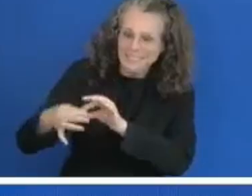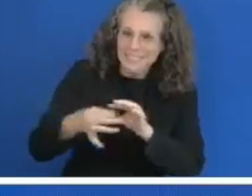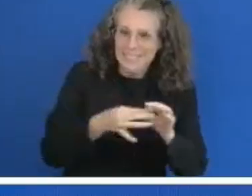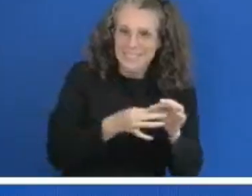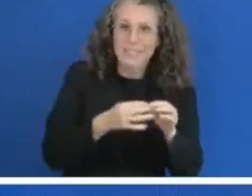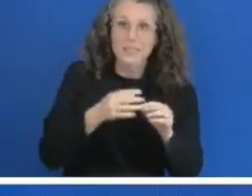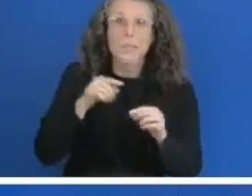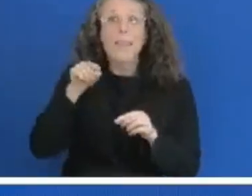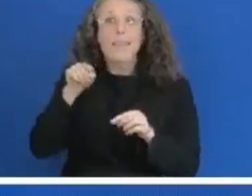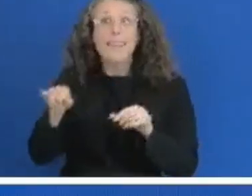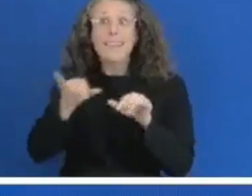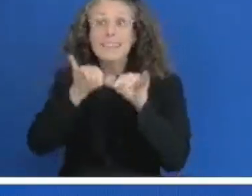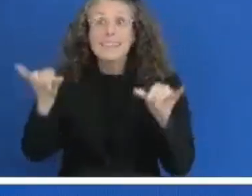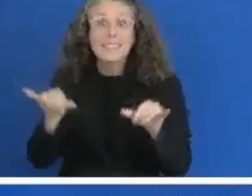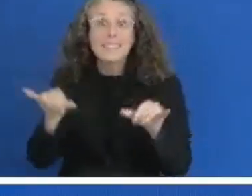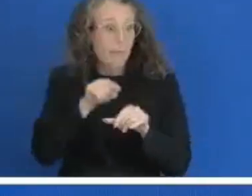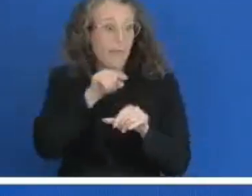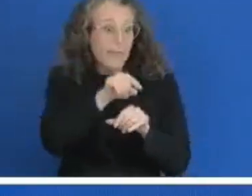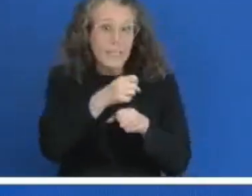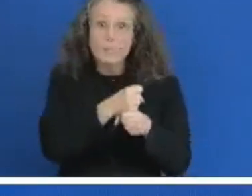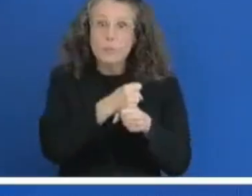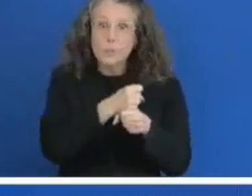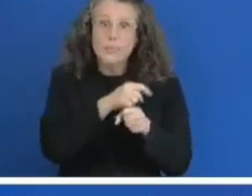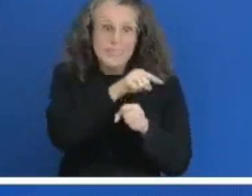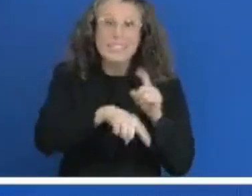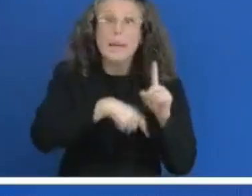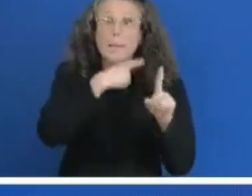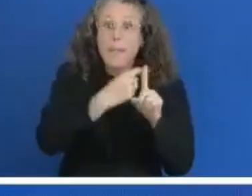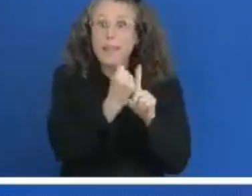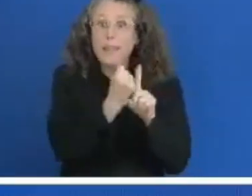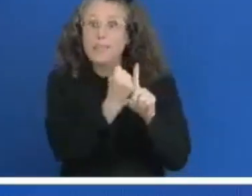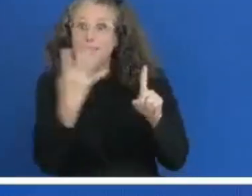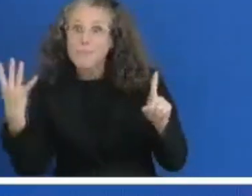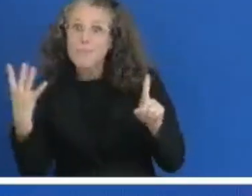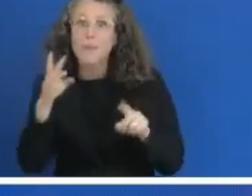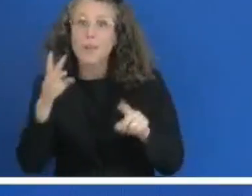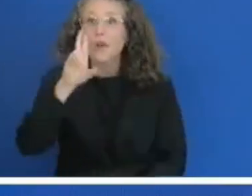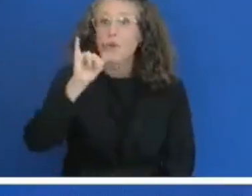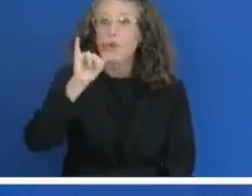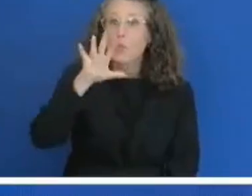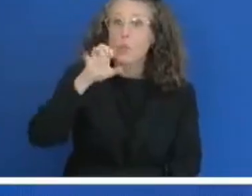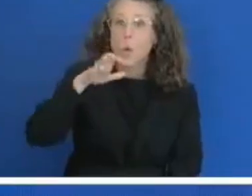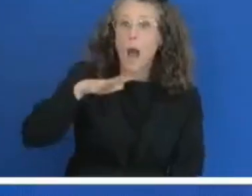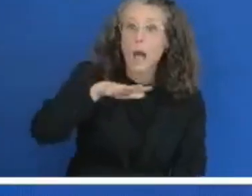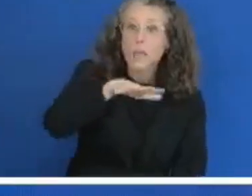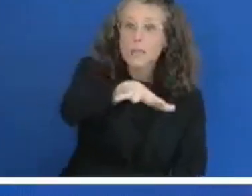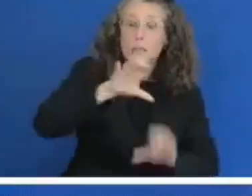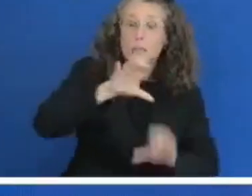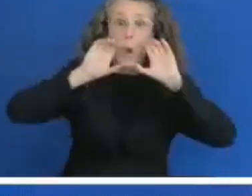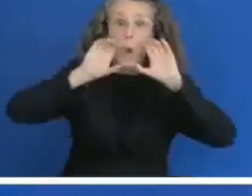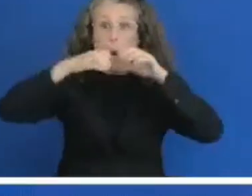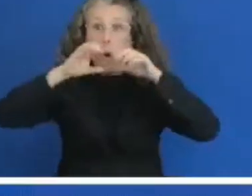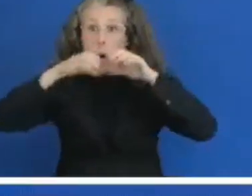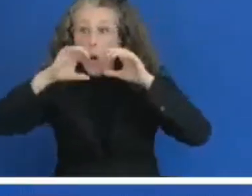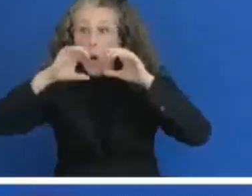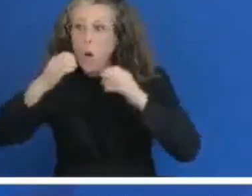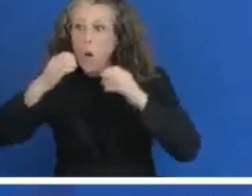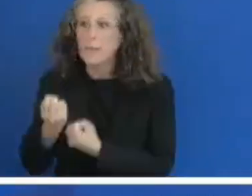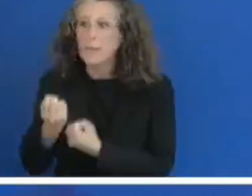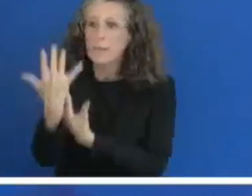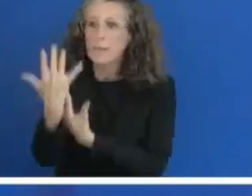much more alongside staple crops like rice fields or corn or wheat. So I think that